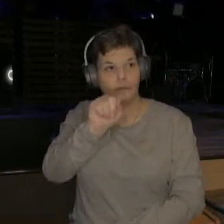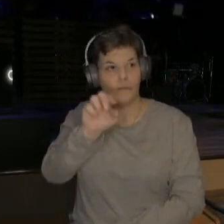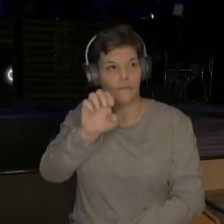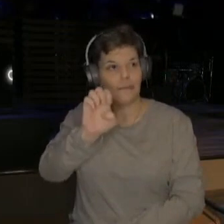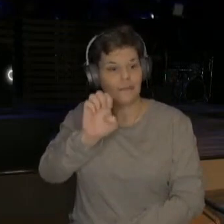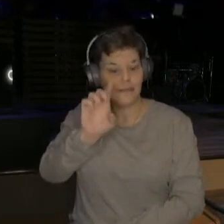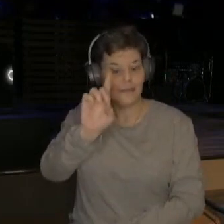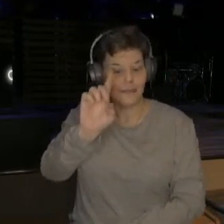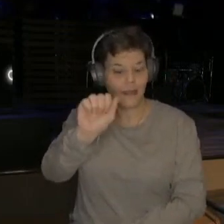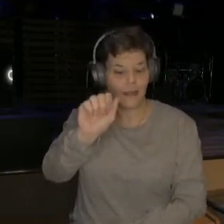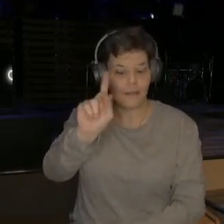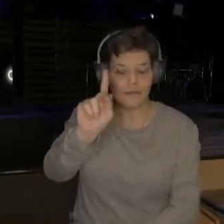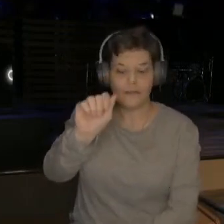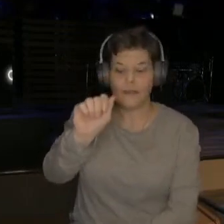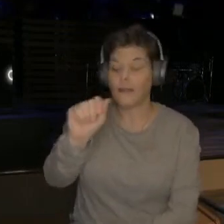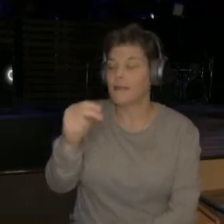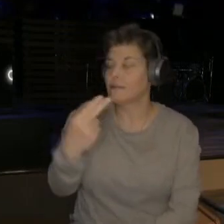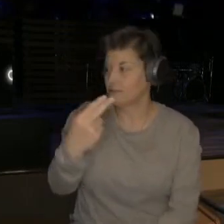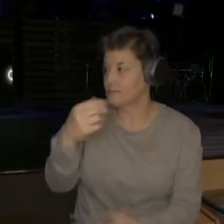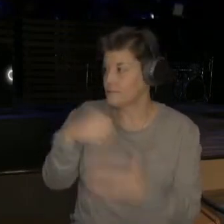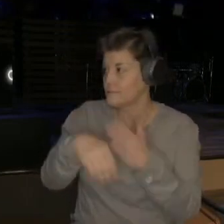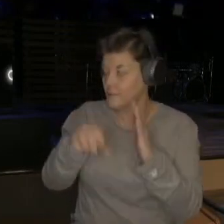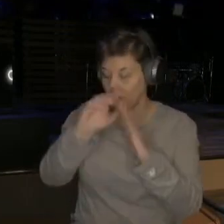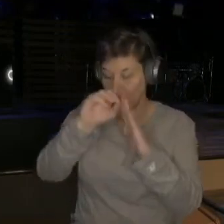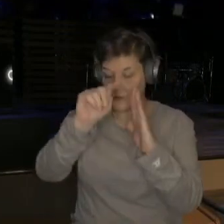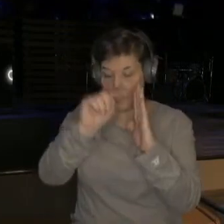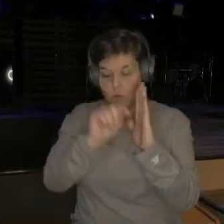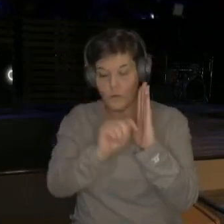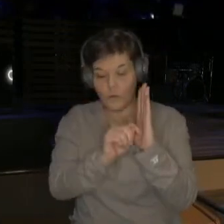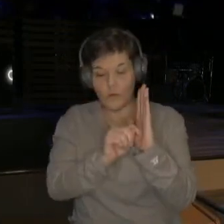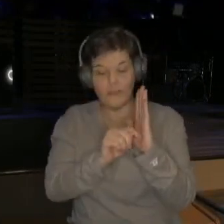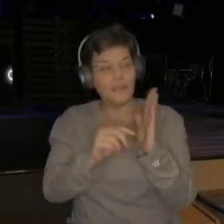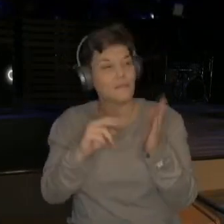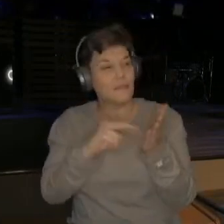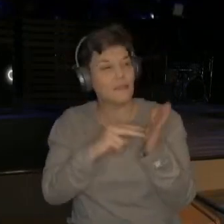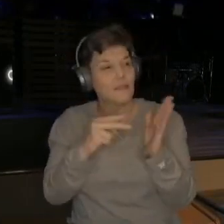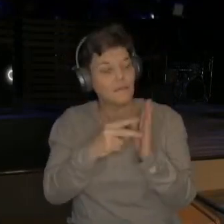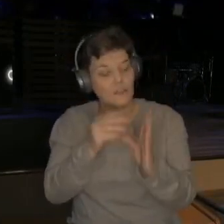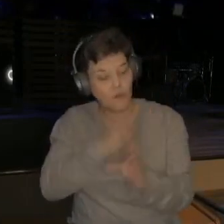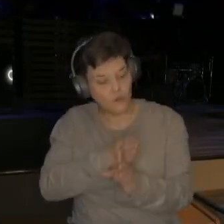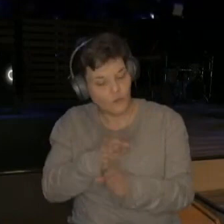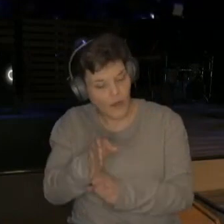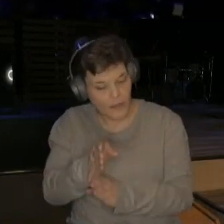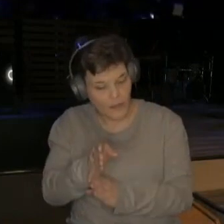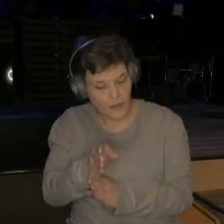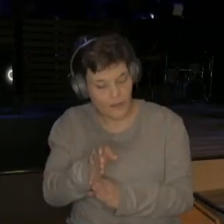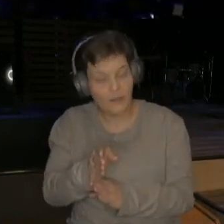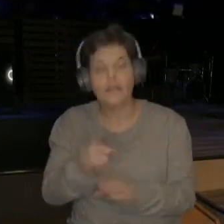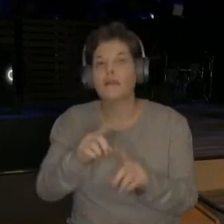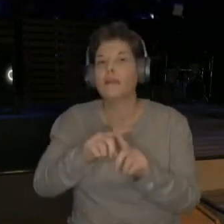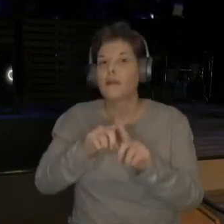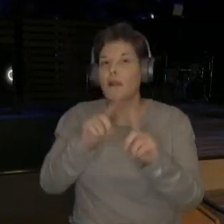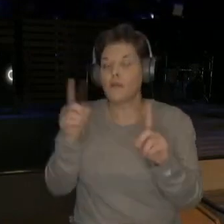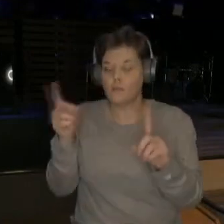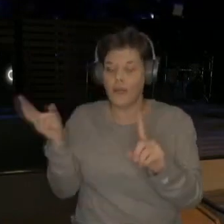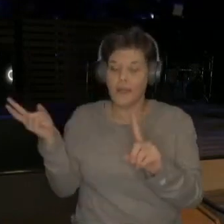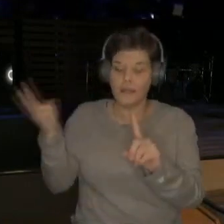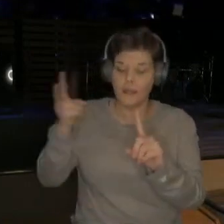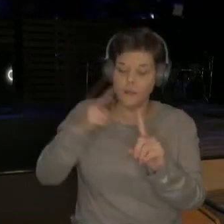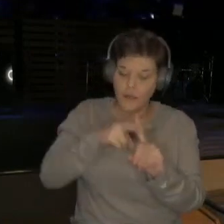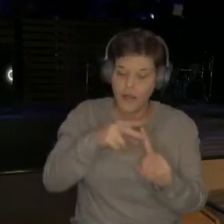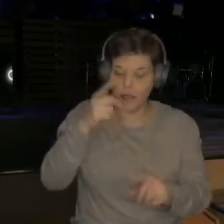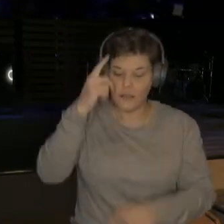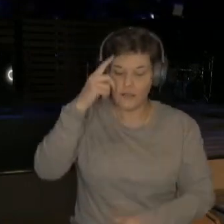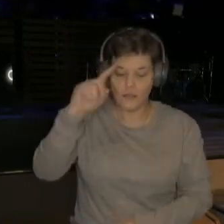word literally means righteousness, but Hebrew speakers use it in reference to giving